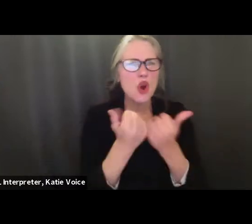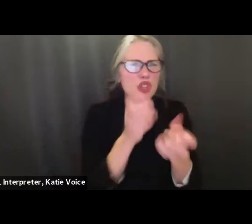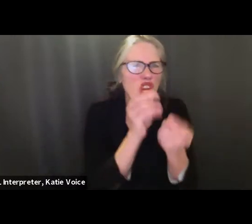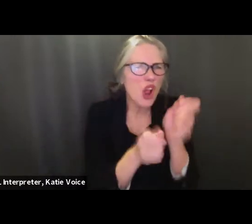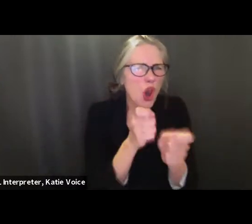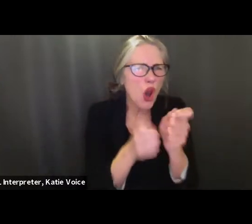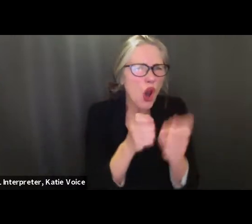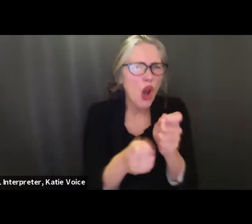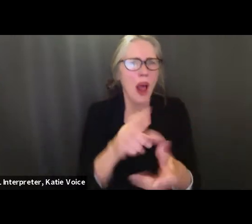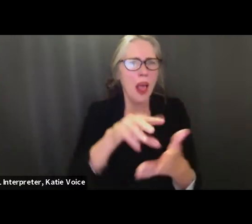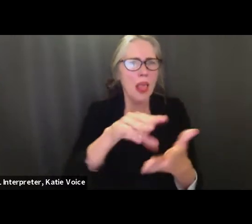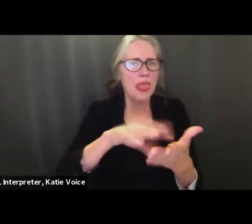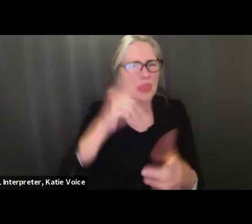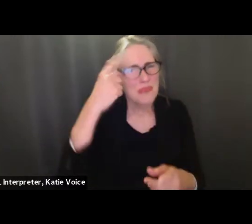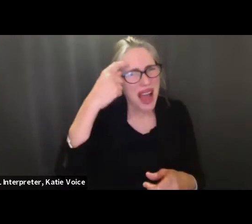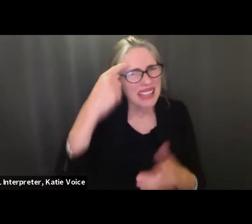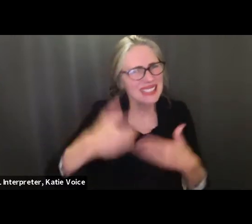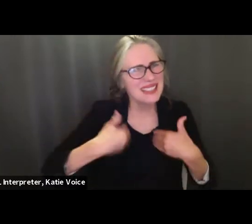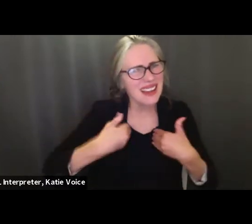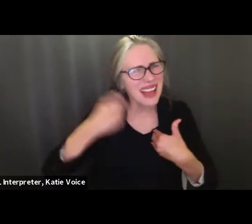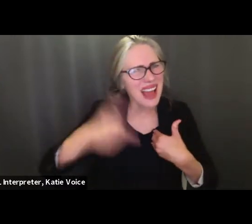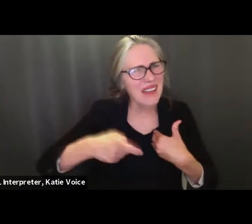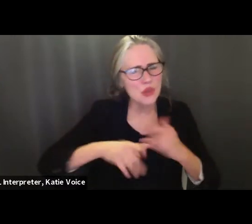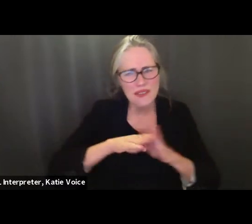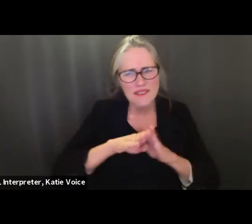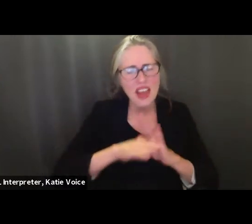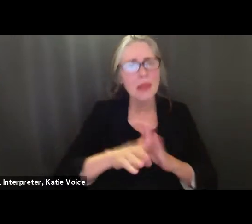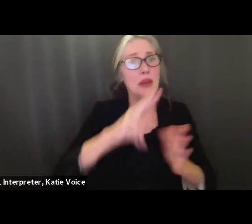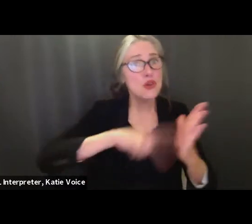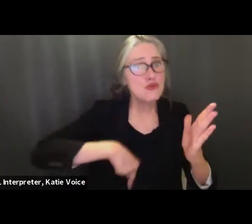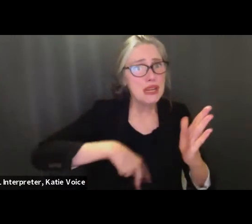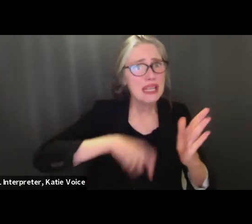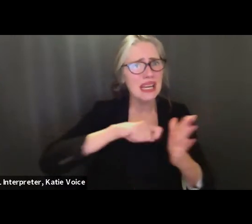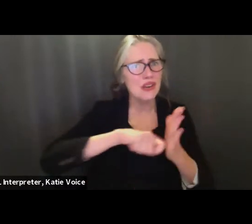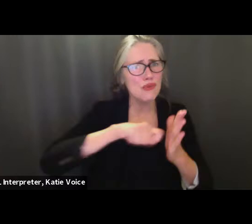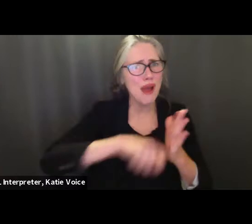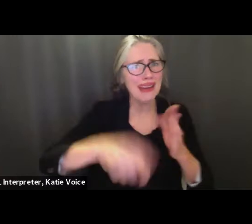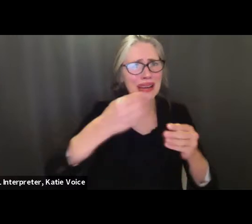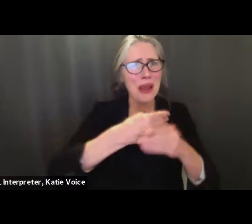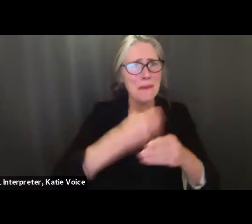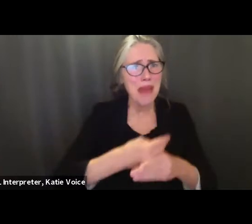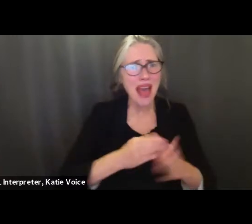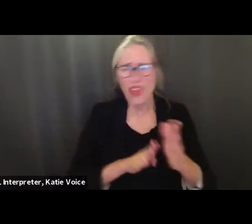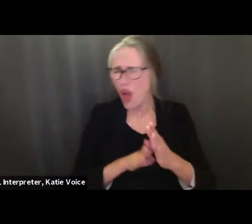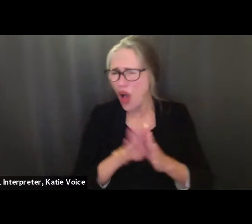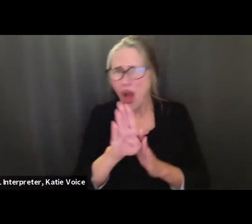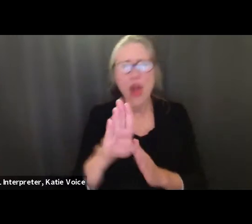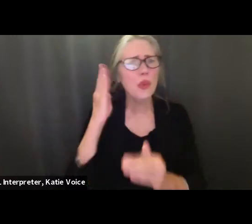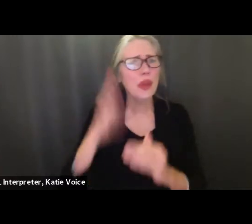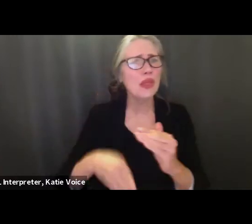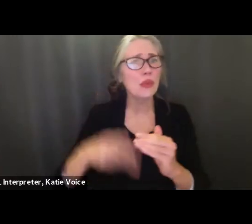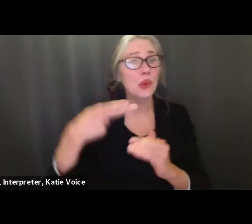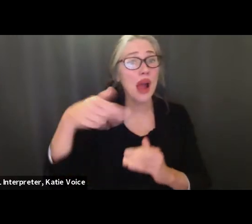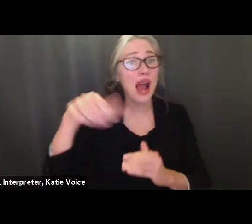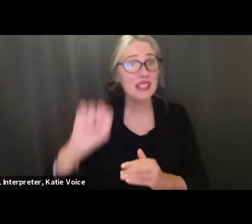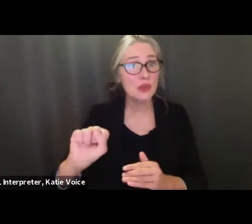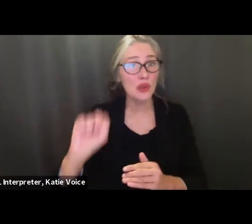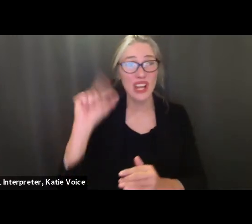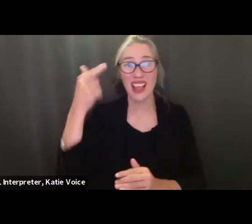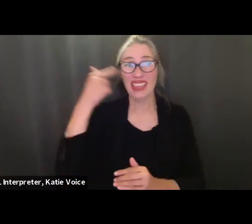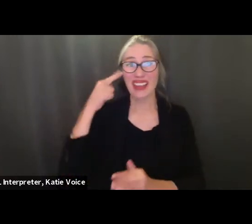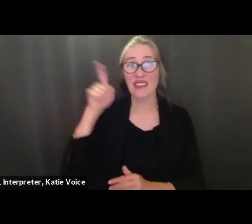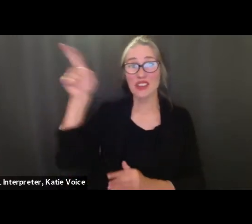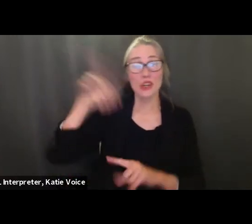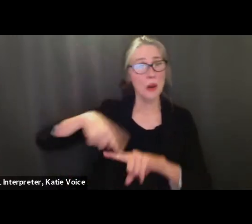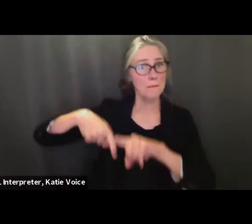developing reading, writing, and math skills all the way through the end of high school to prepare for success. Governor Newsom, as you recall, put a pause